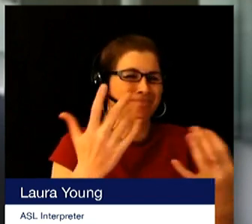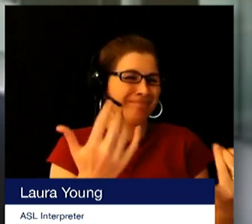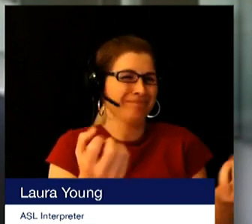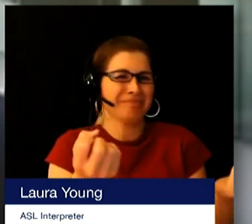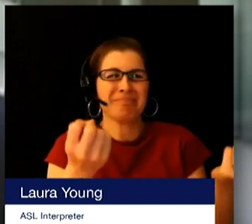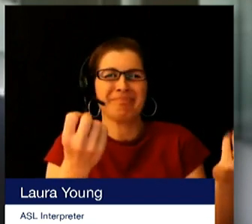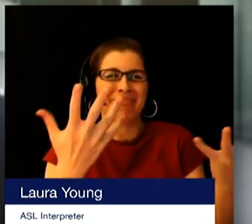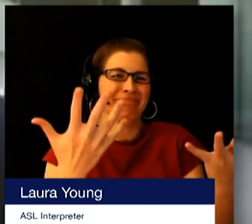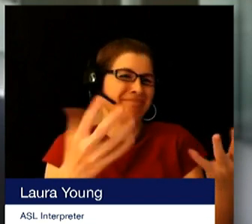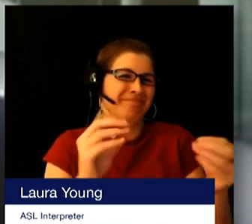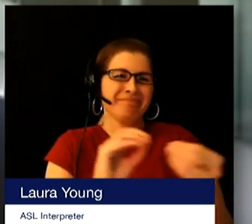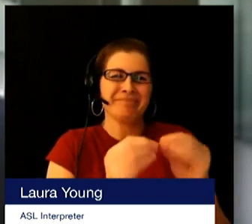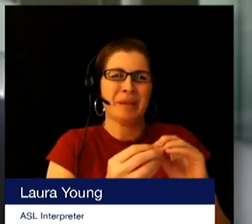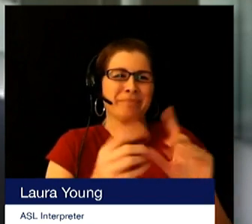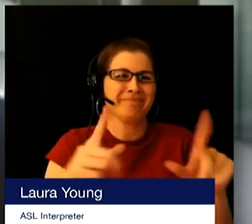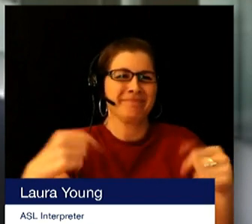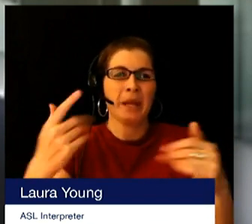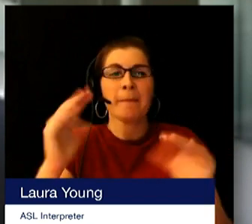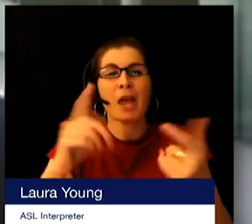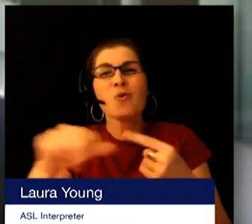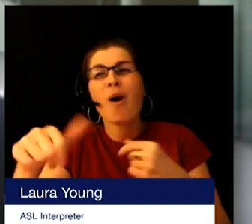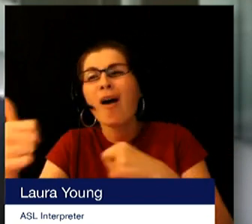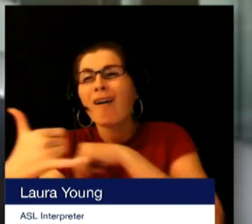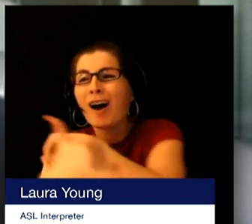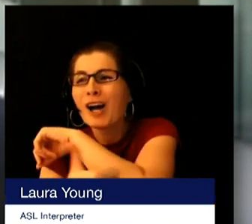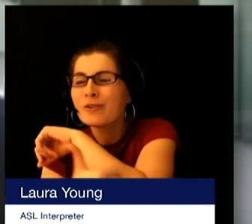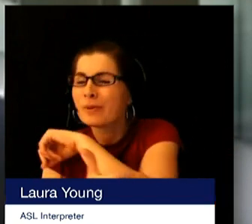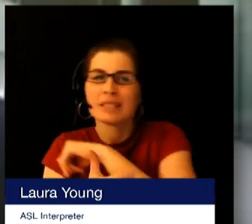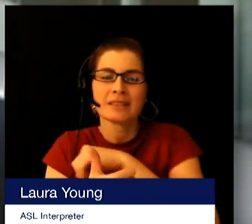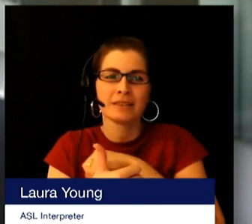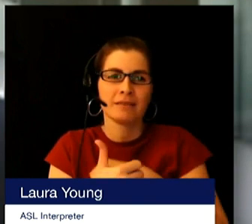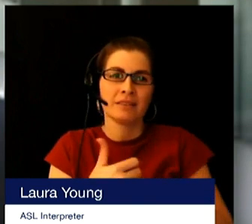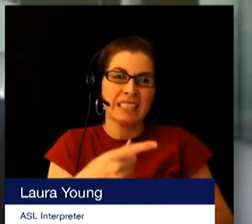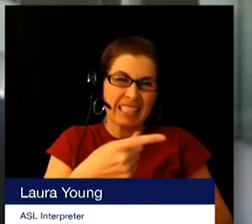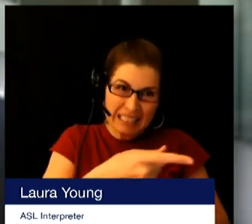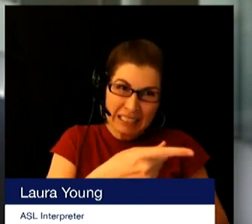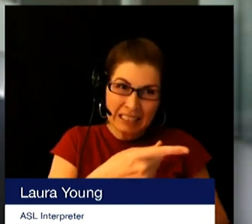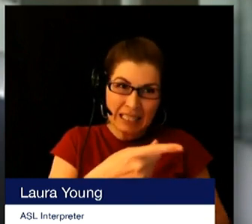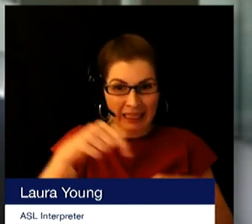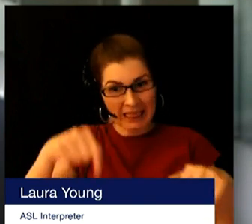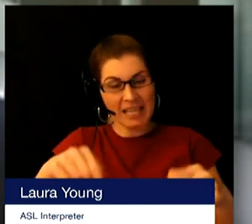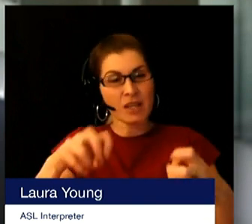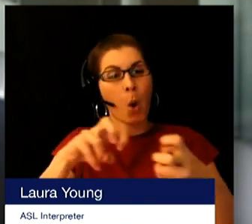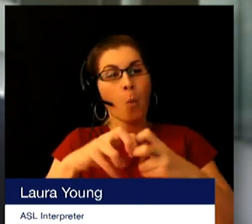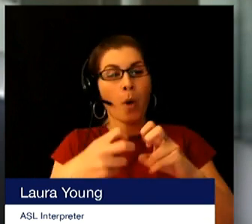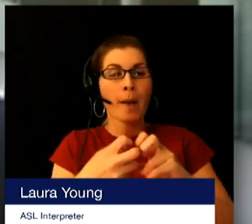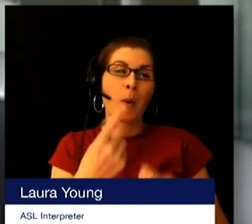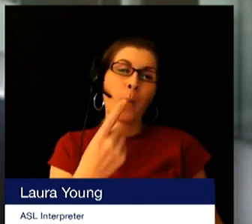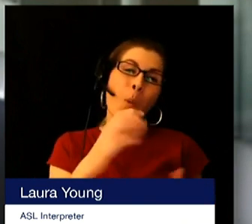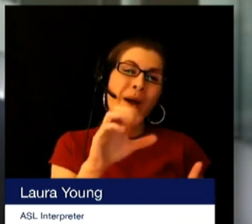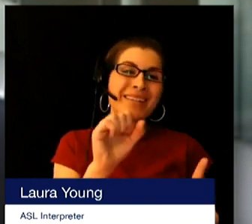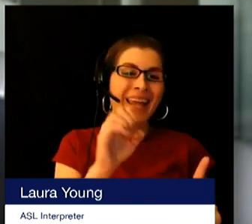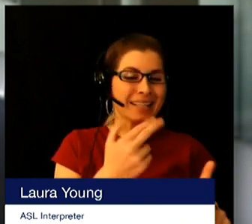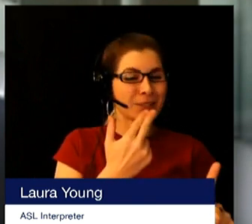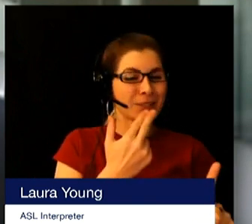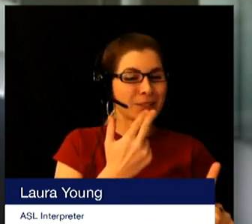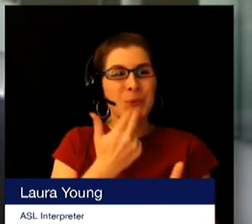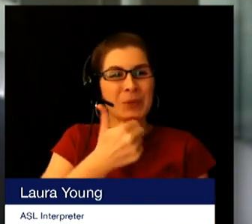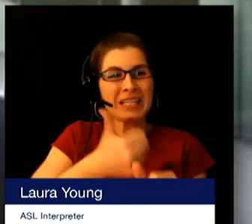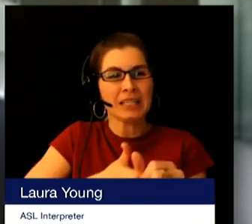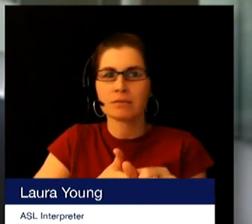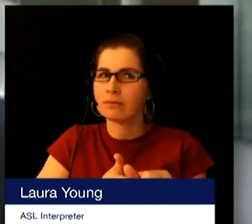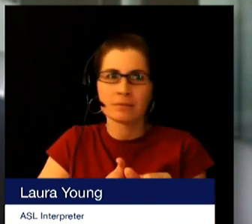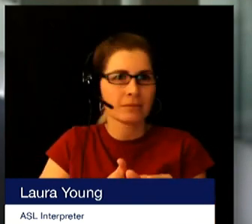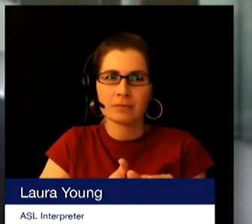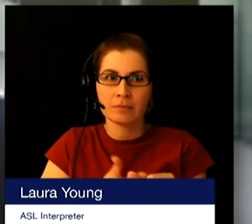see in any other country in the history of the world. This is not a problem that can be solved one case at a time. Even in an